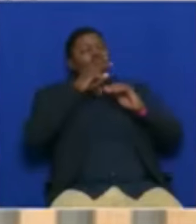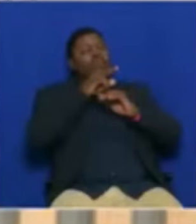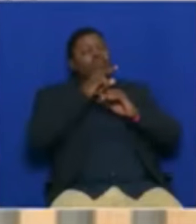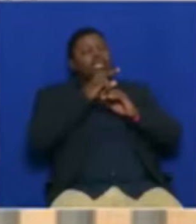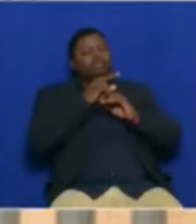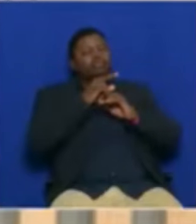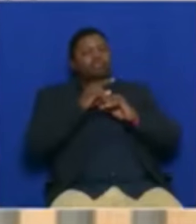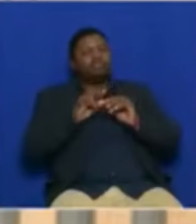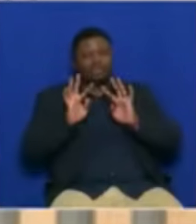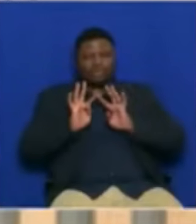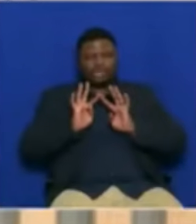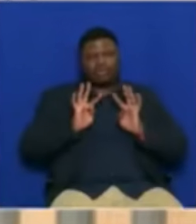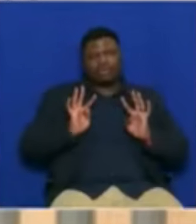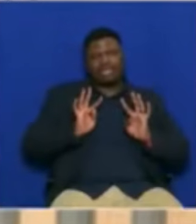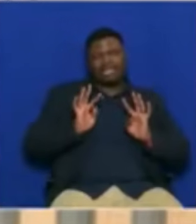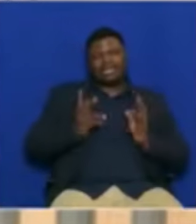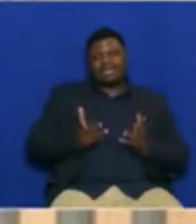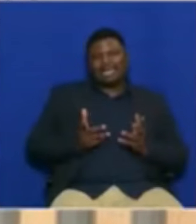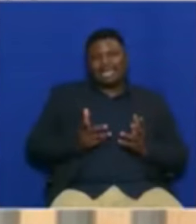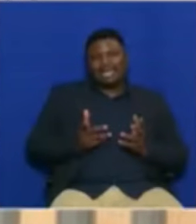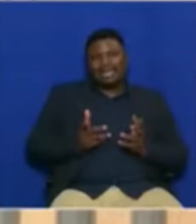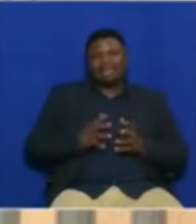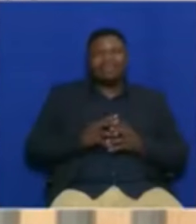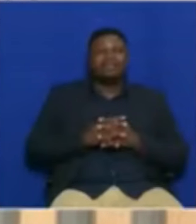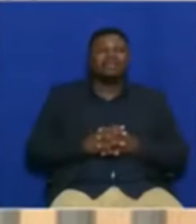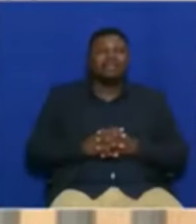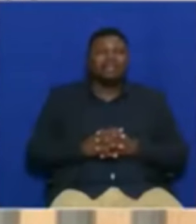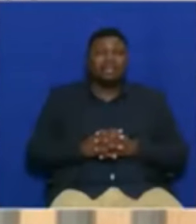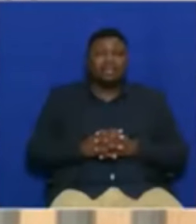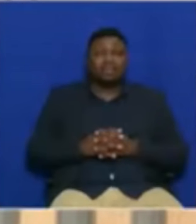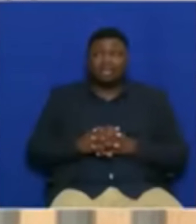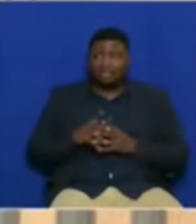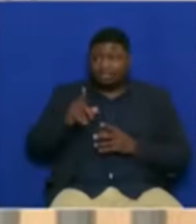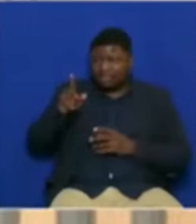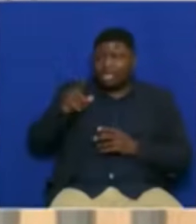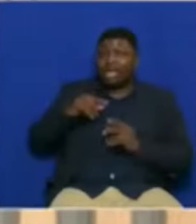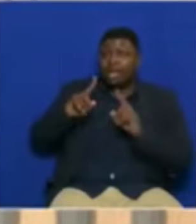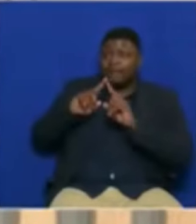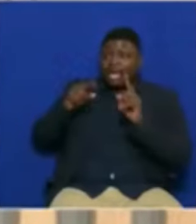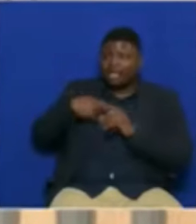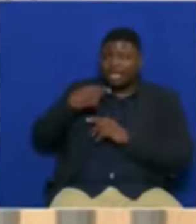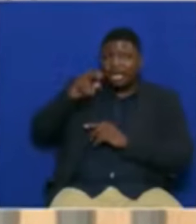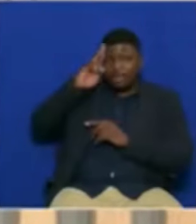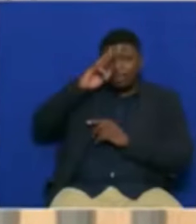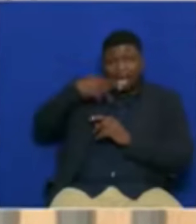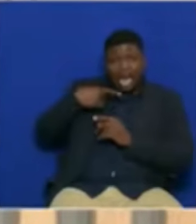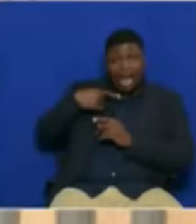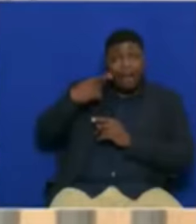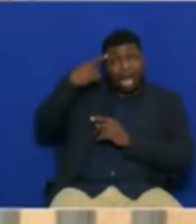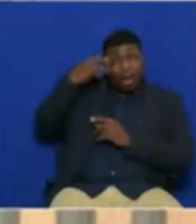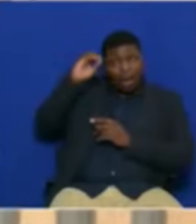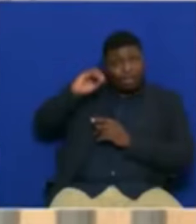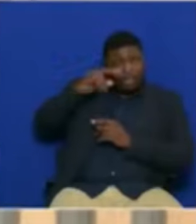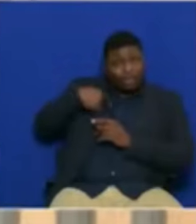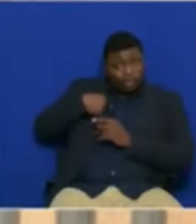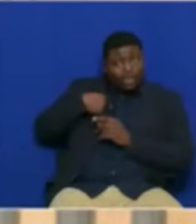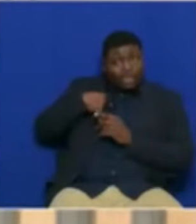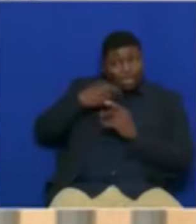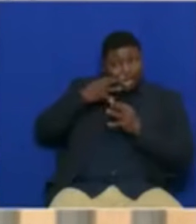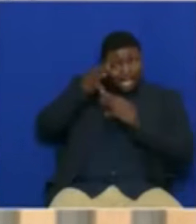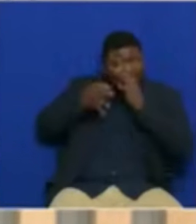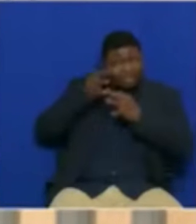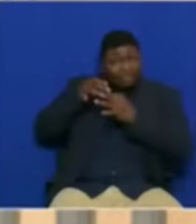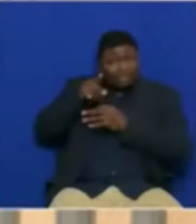Council? Do you have a difficulty with that logic that I'm applying to why? I do. Okay, Because tell me your it's difficulty. basically